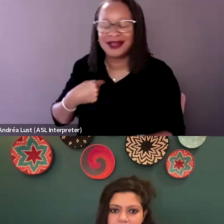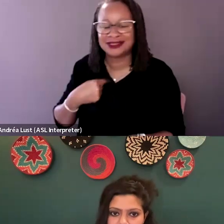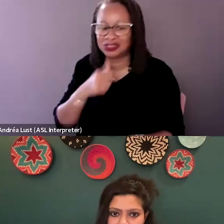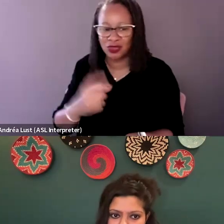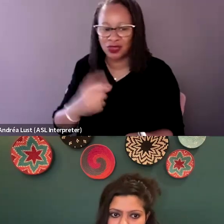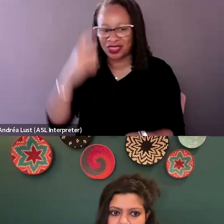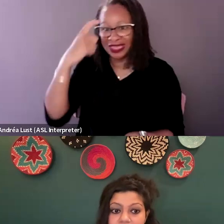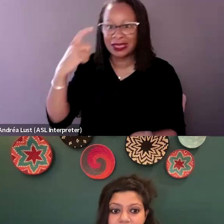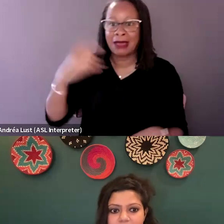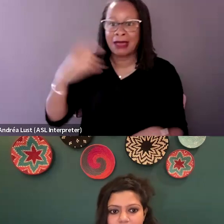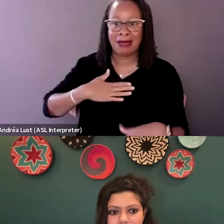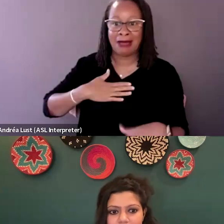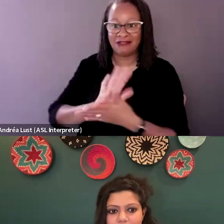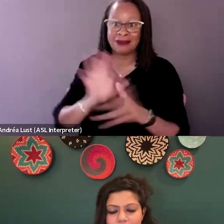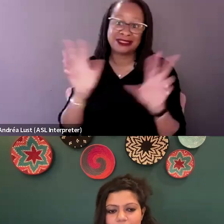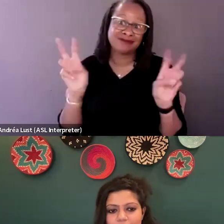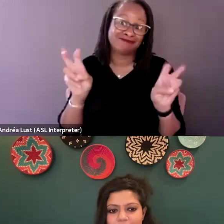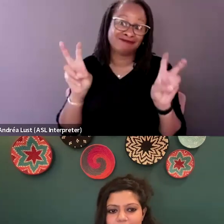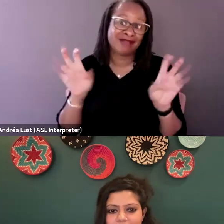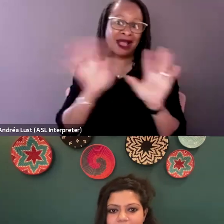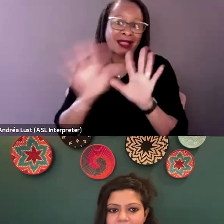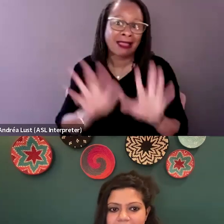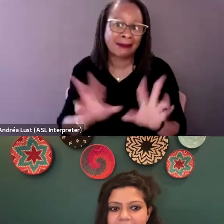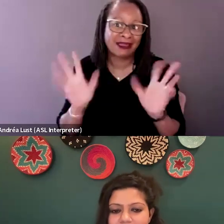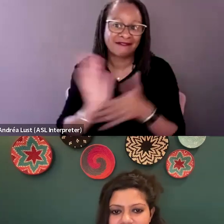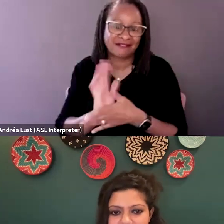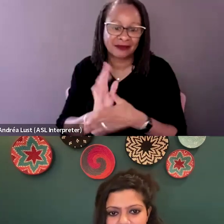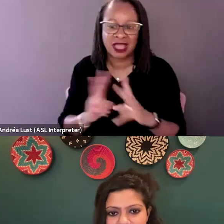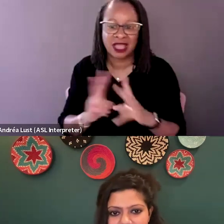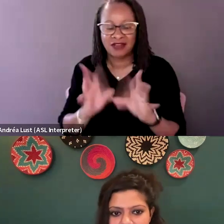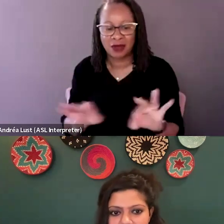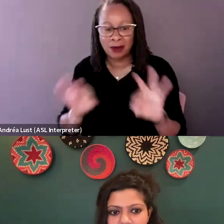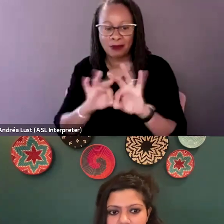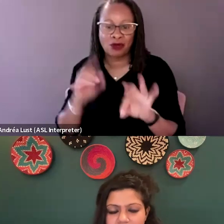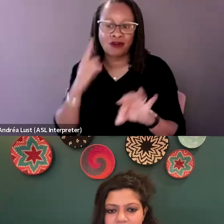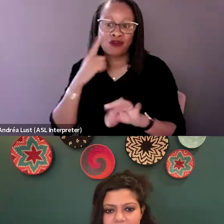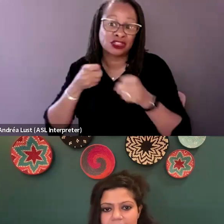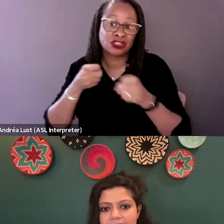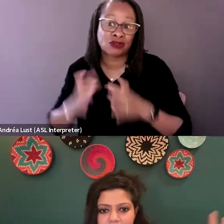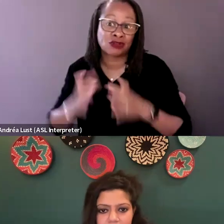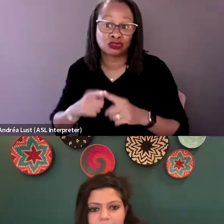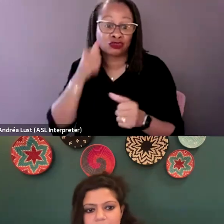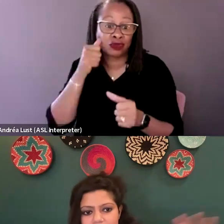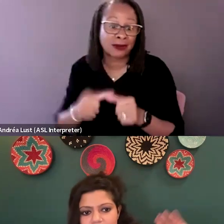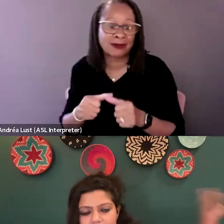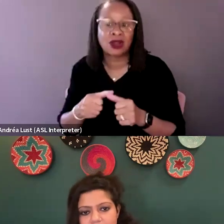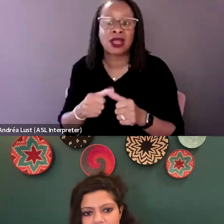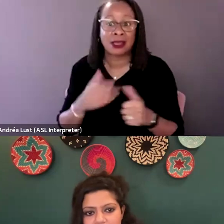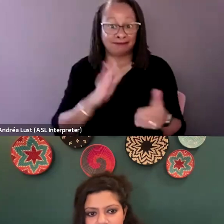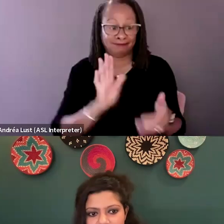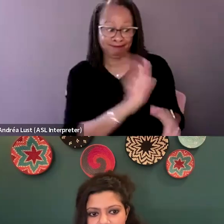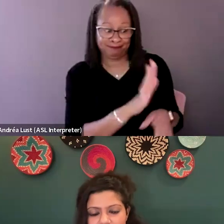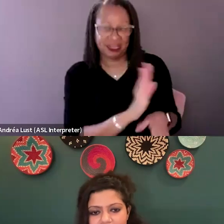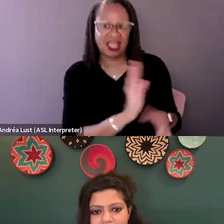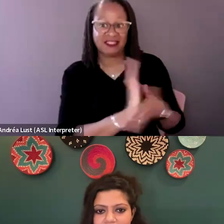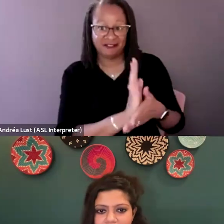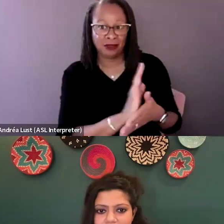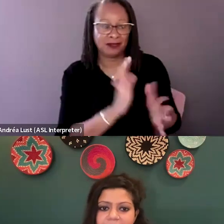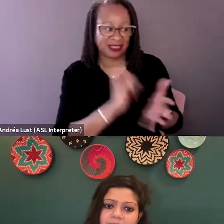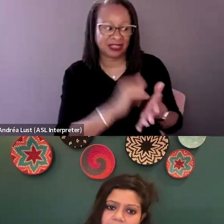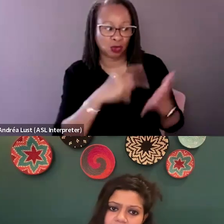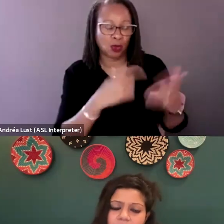think in many ways, we were innocent to some of this, and therefore